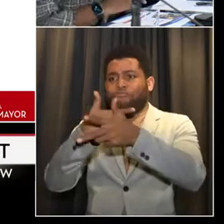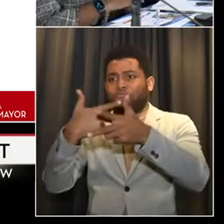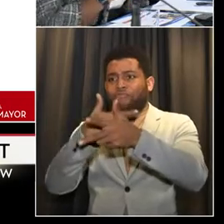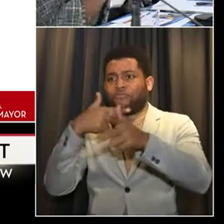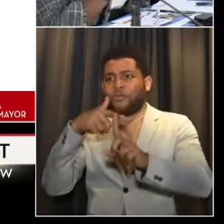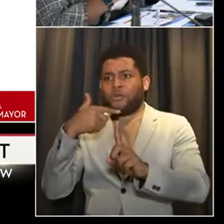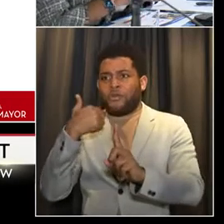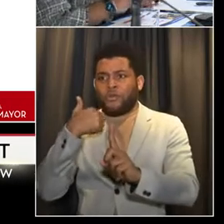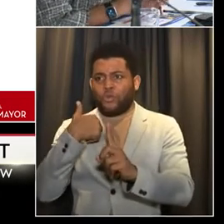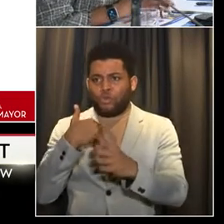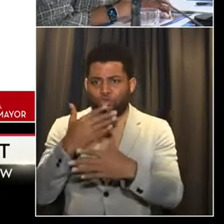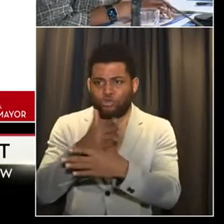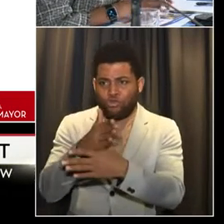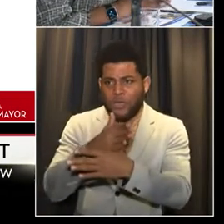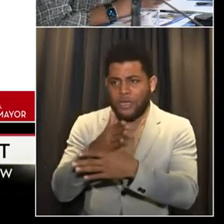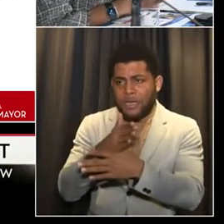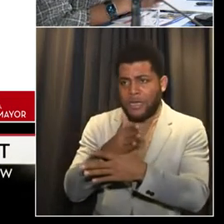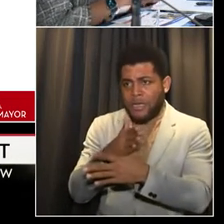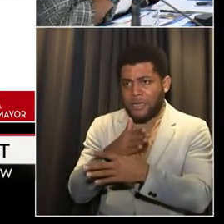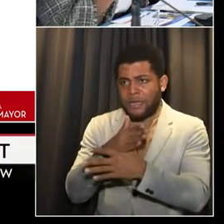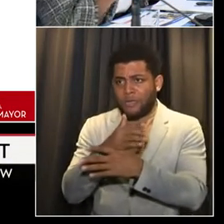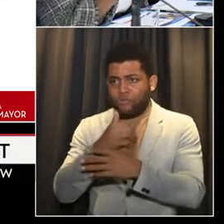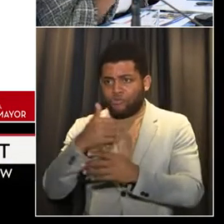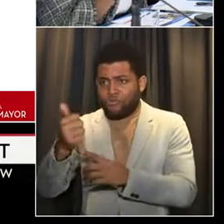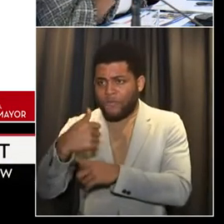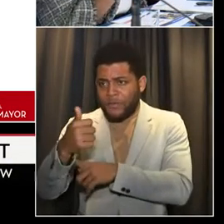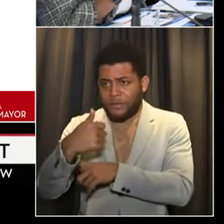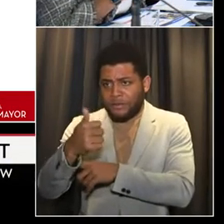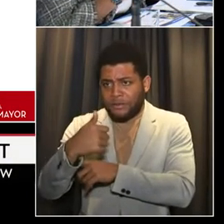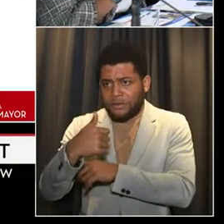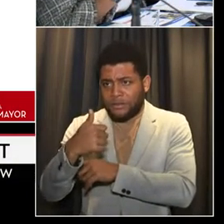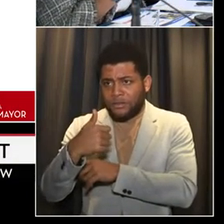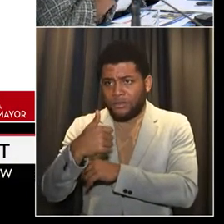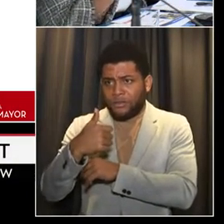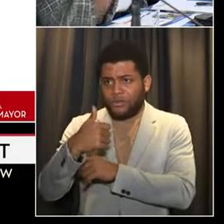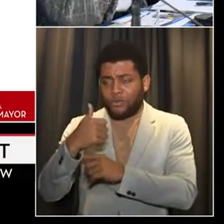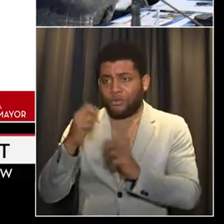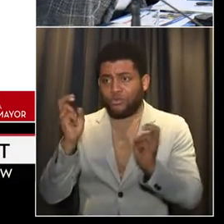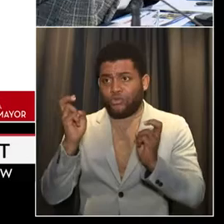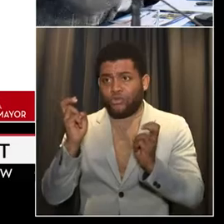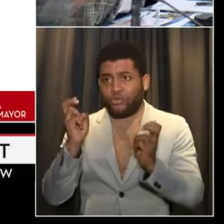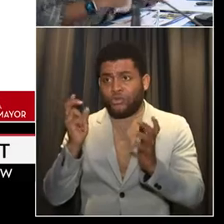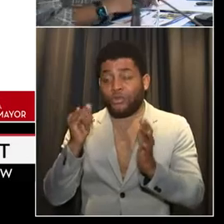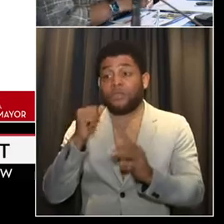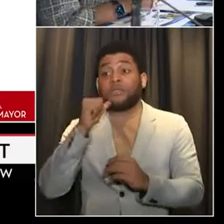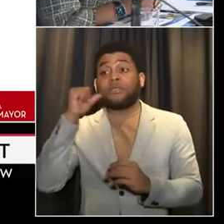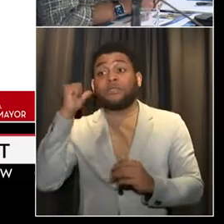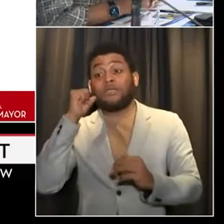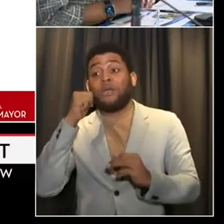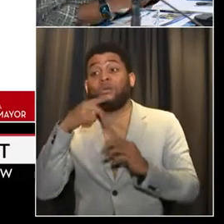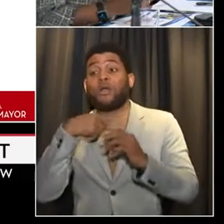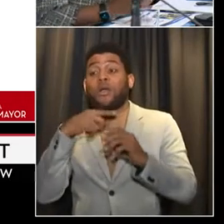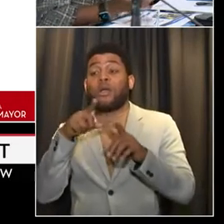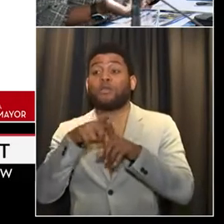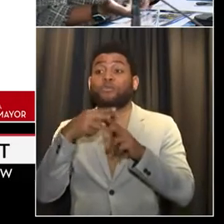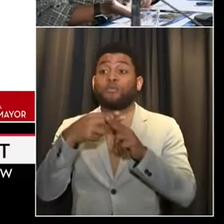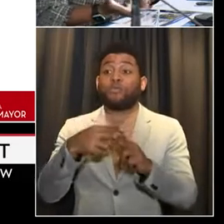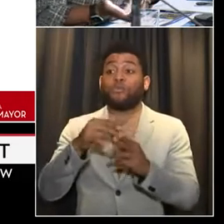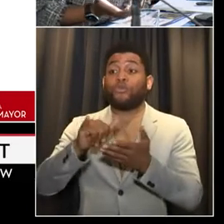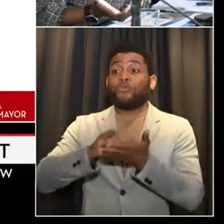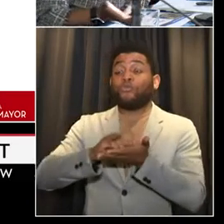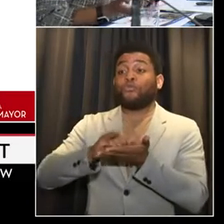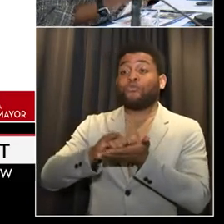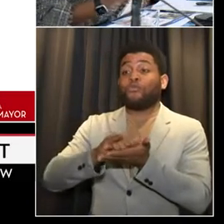things that she said to me, I was speaking to her yesterday about it, is the New York police were basically shocked at the number of guns that were recovering in the